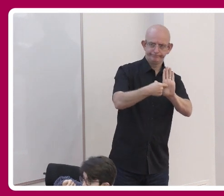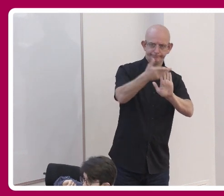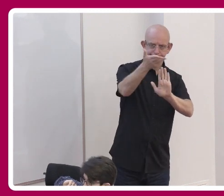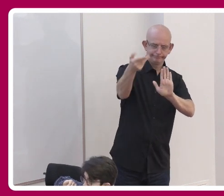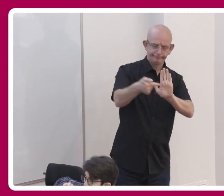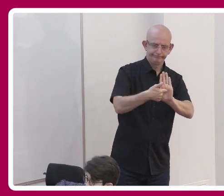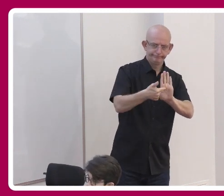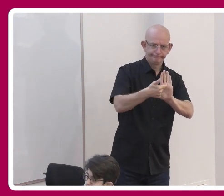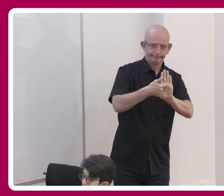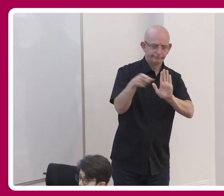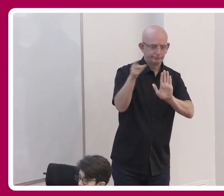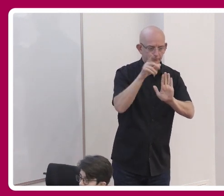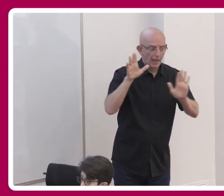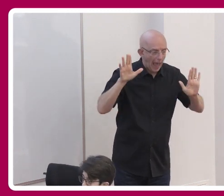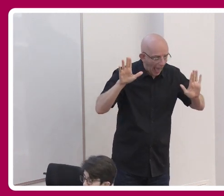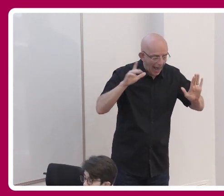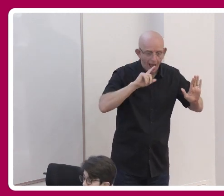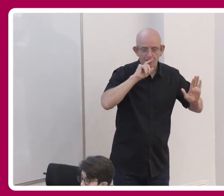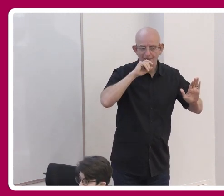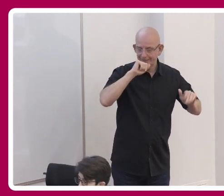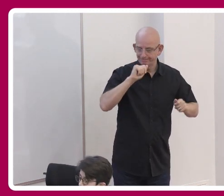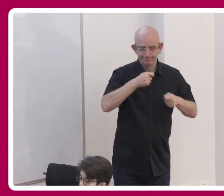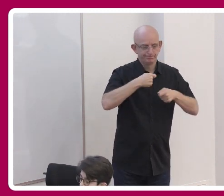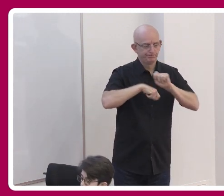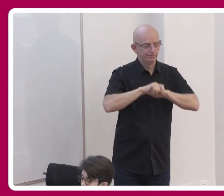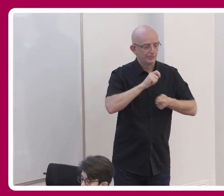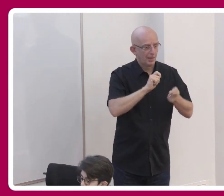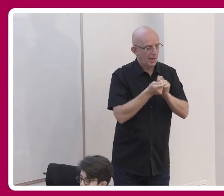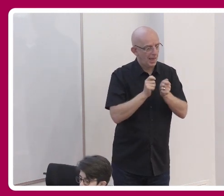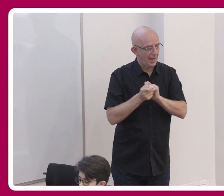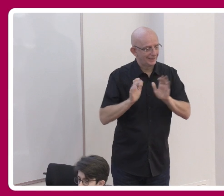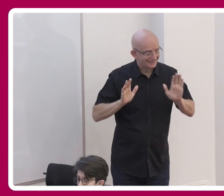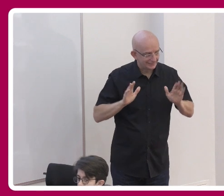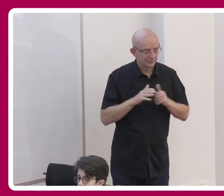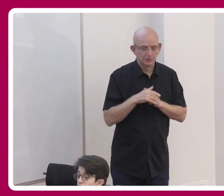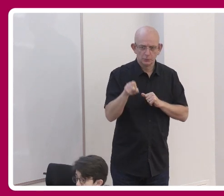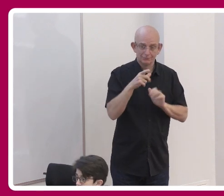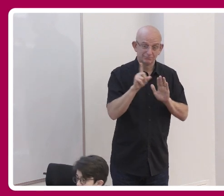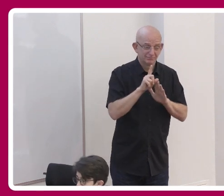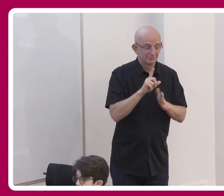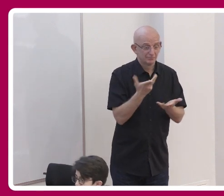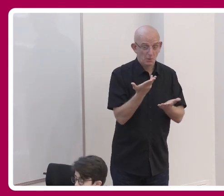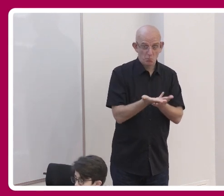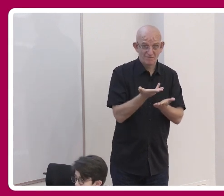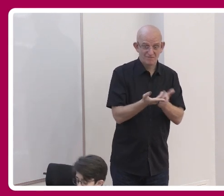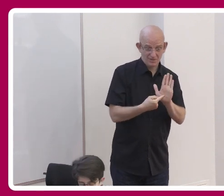on the ground or virtually, as the case may be, particularly in conflict-prone